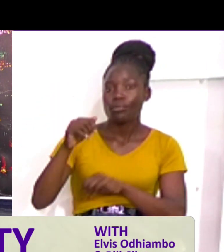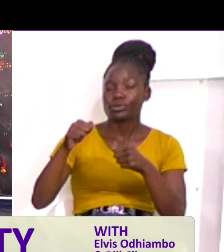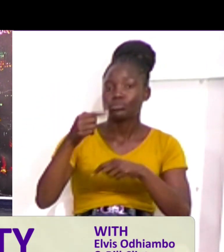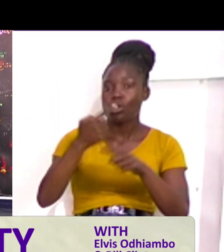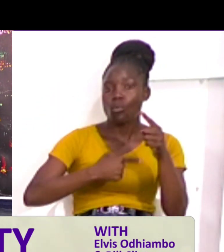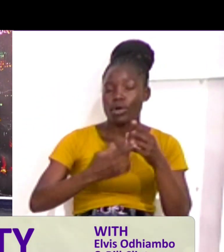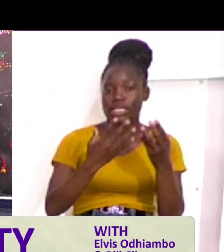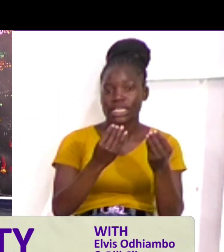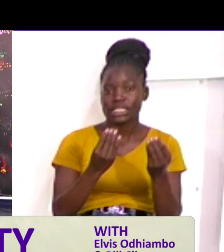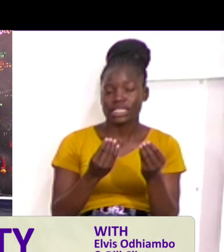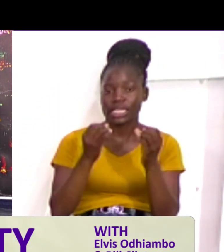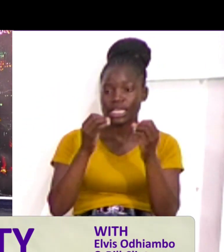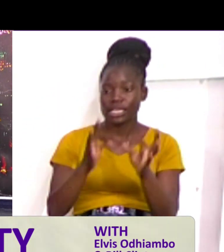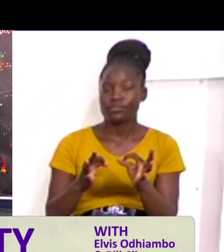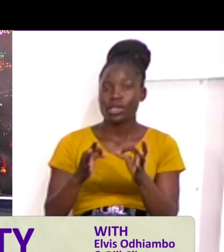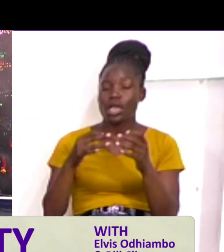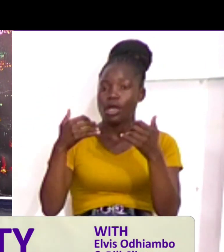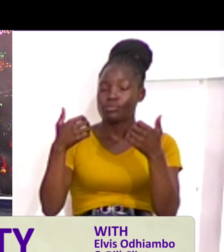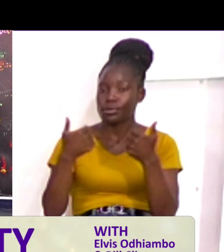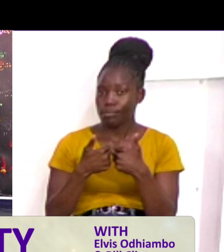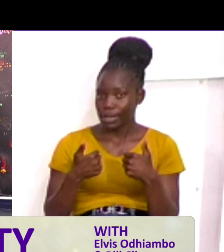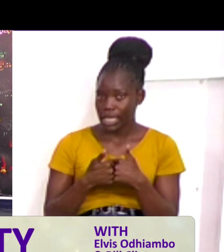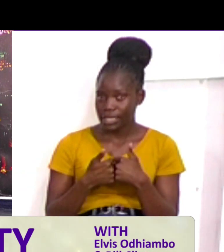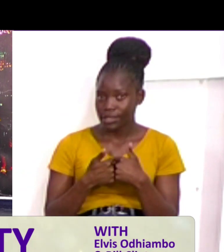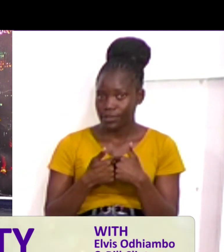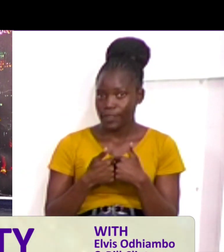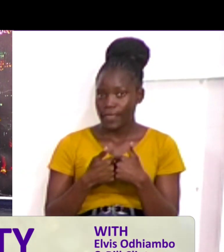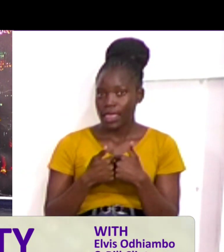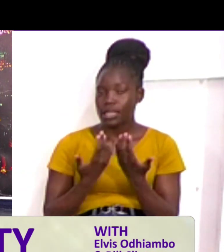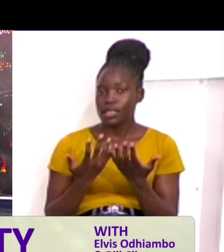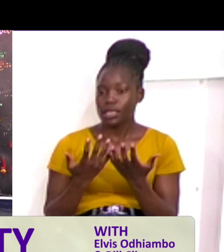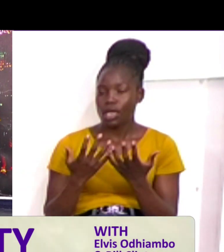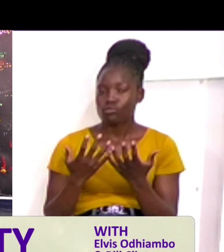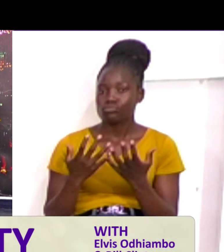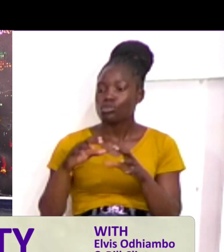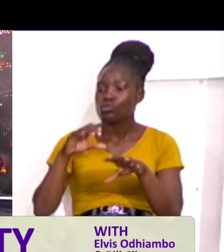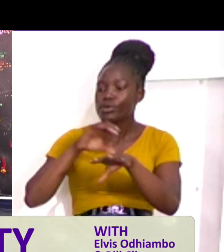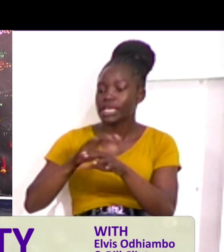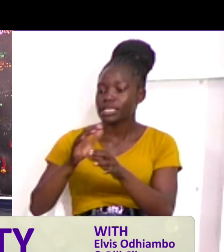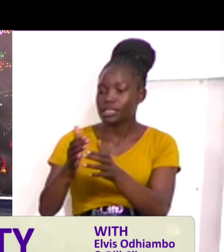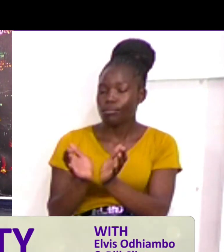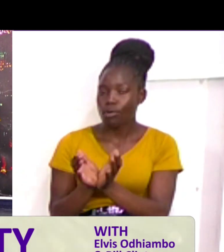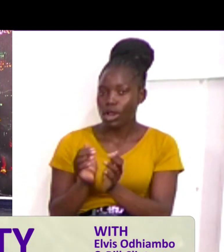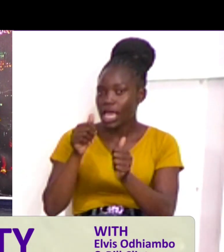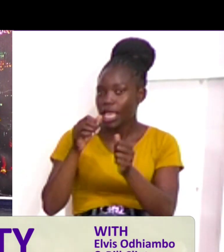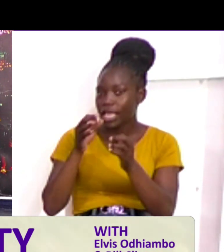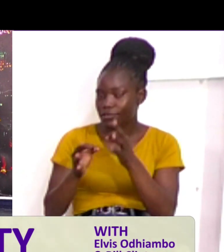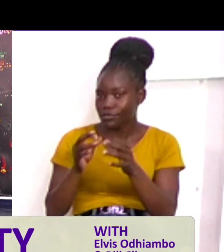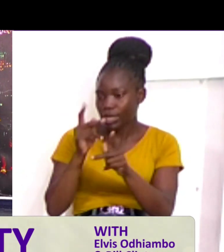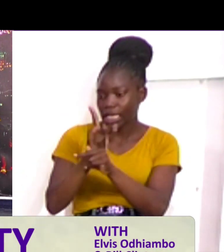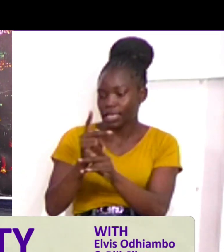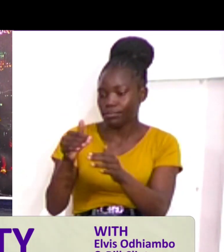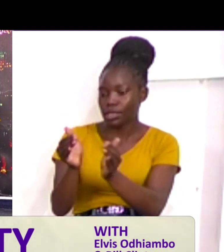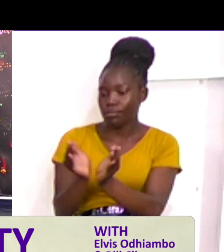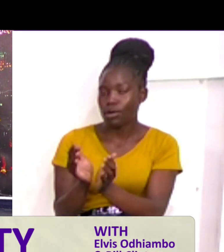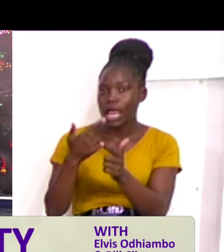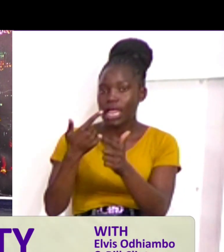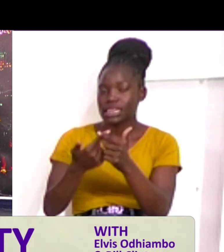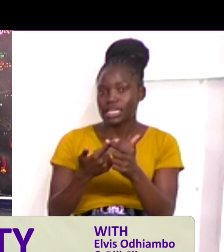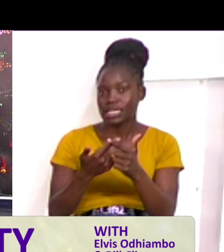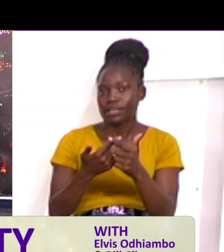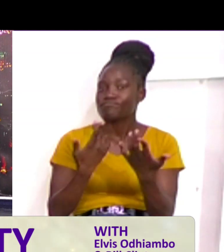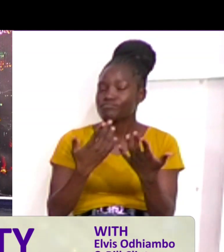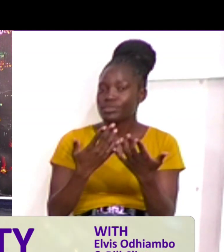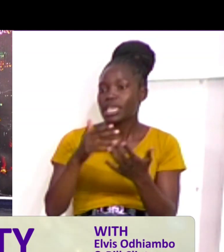easily if they could have played possession. If they could have possessed the ball, then they attack